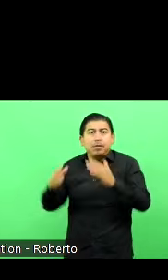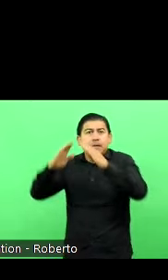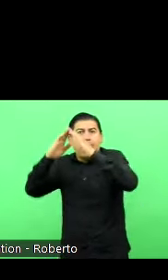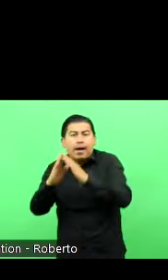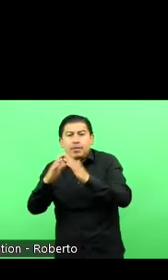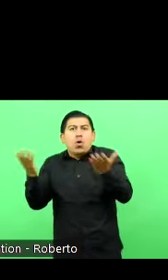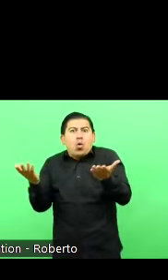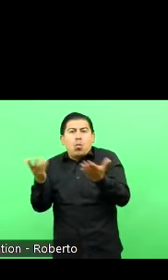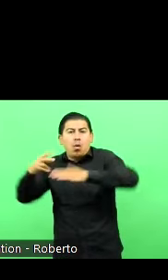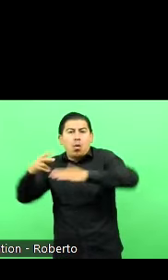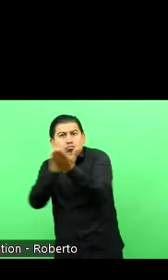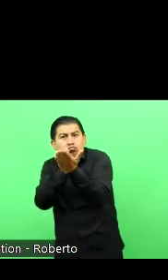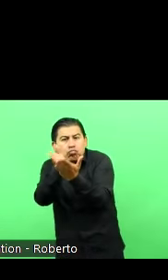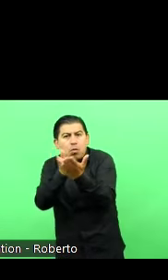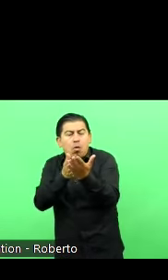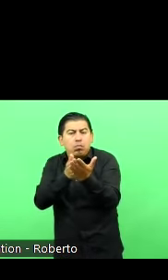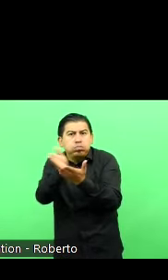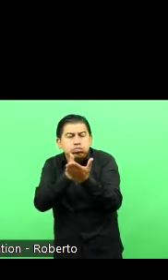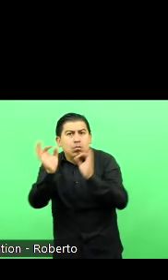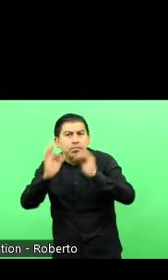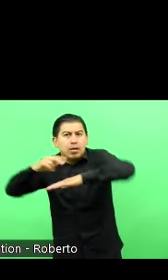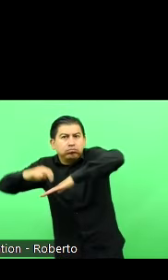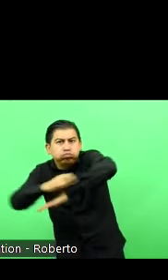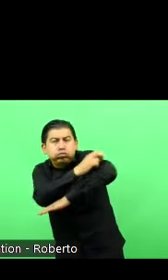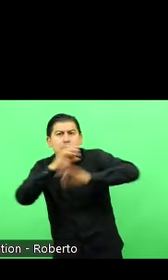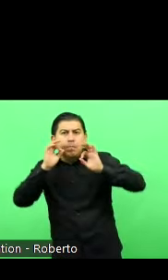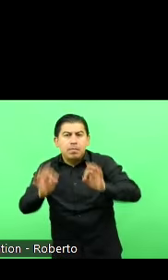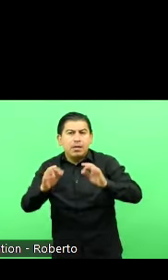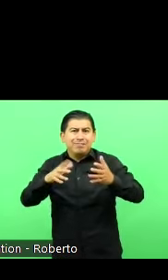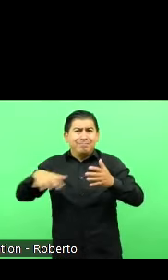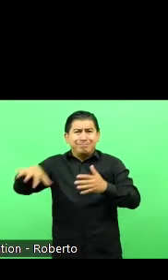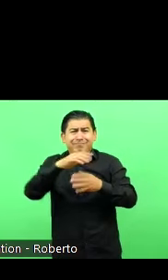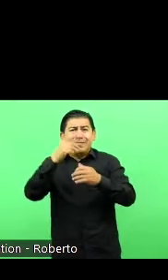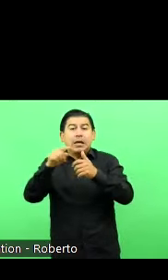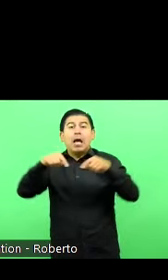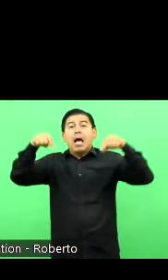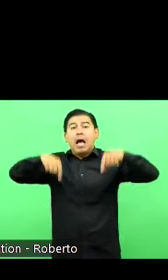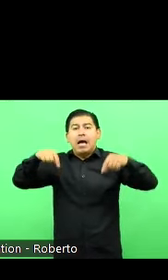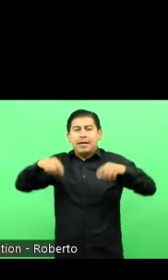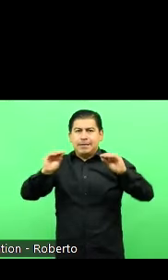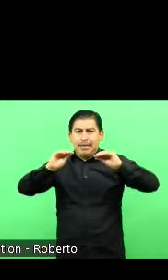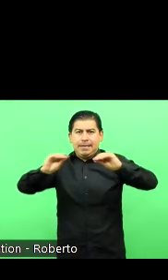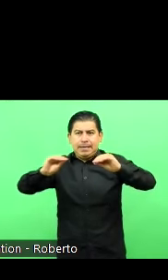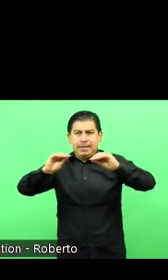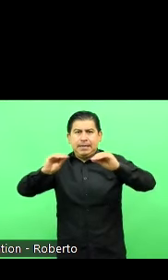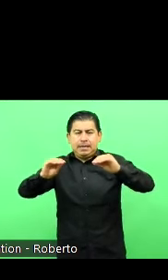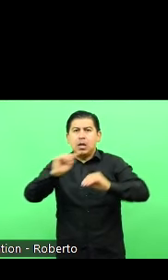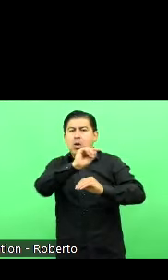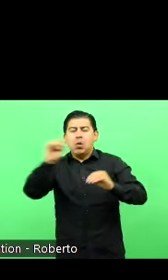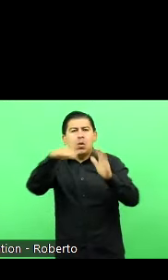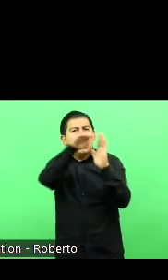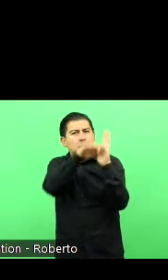others. This training program embodies the principles of the Sendai Framework for Disaster Risk Reduction,